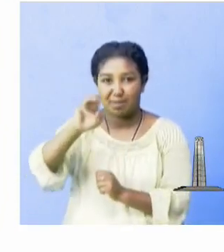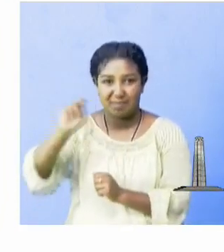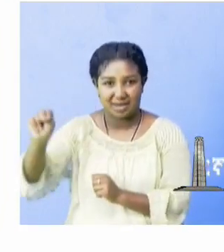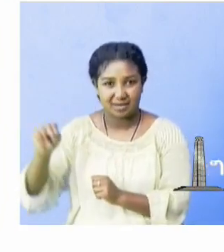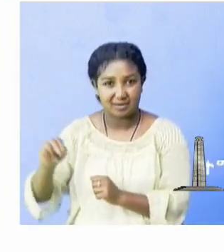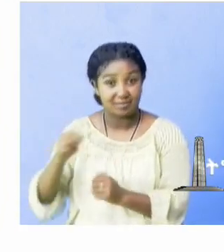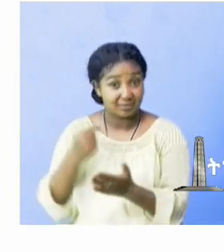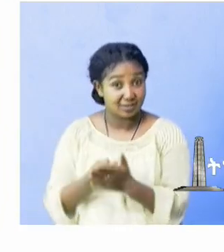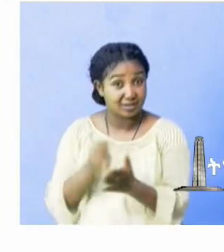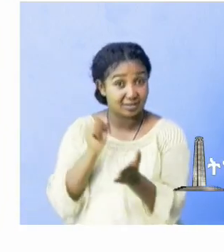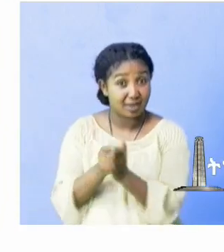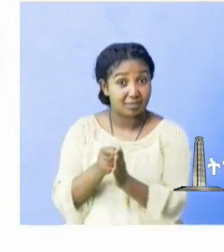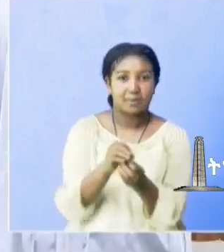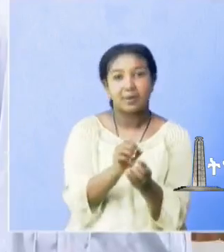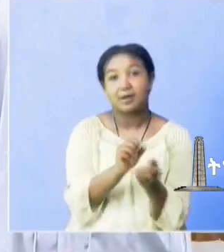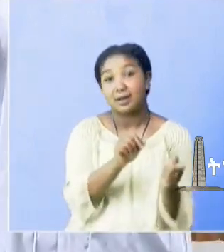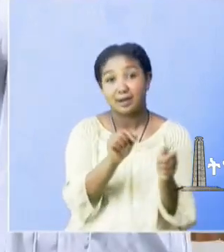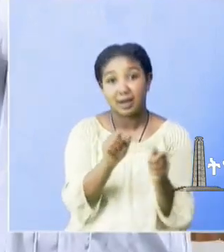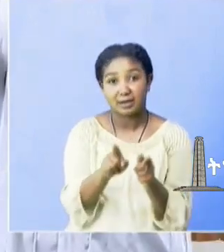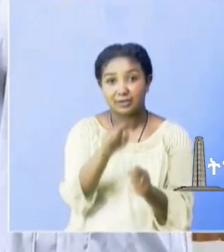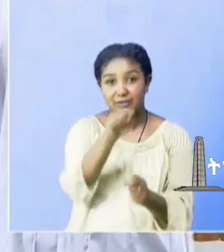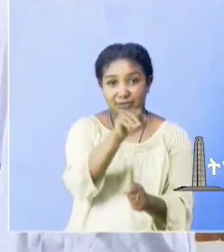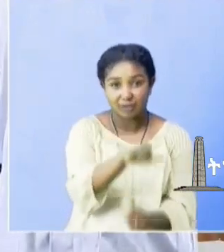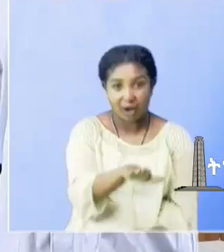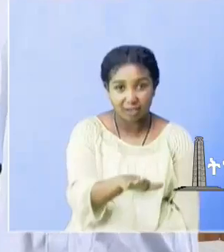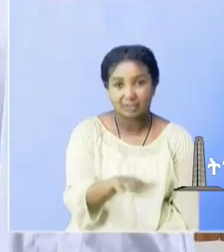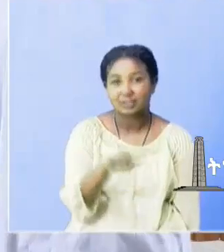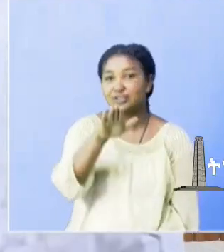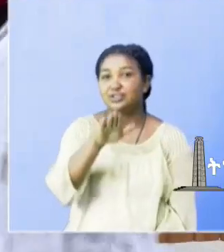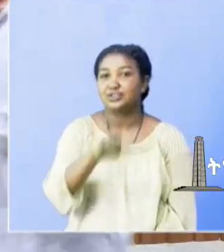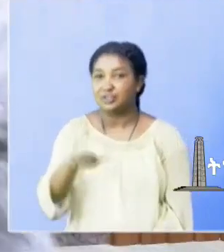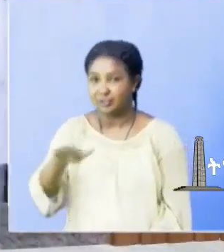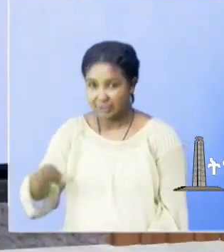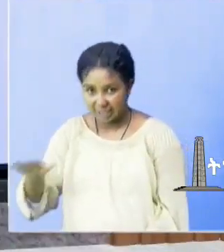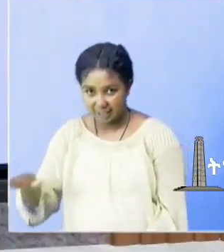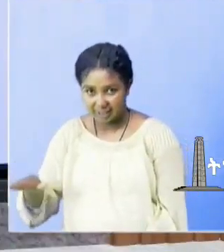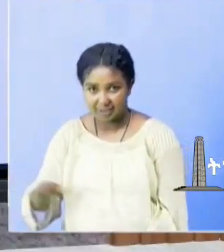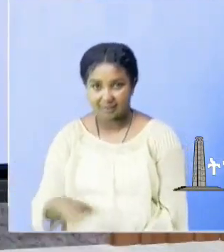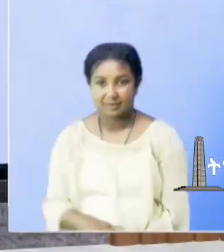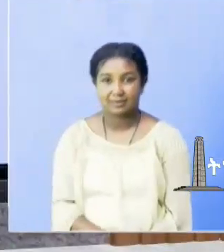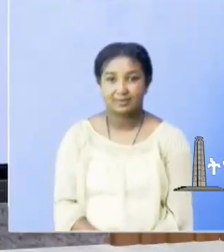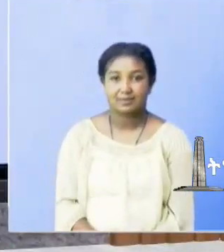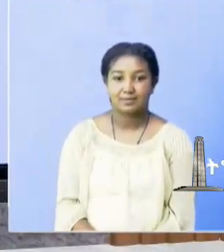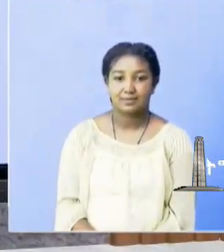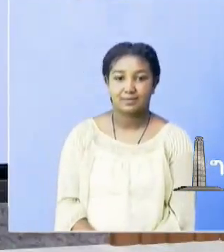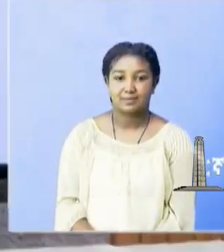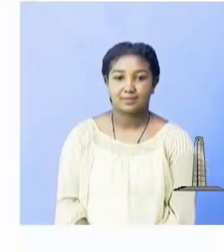Check this example, students. Child, children.